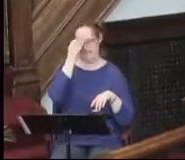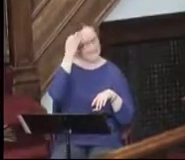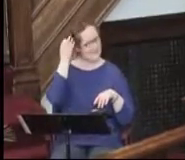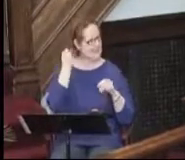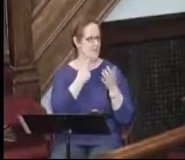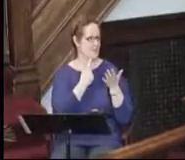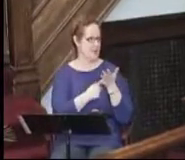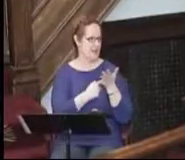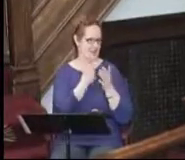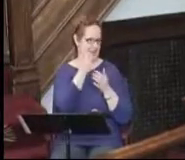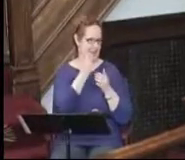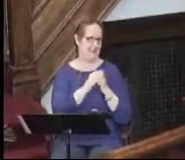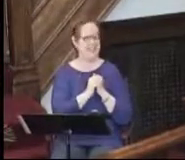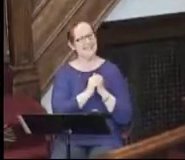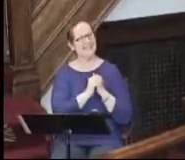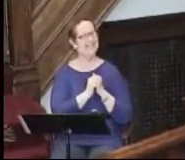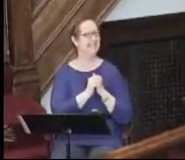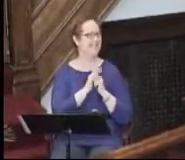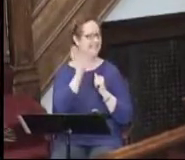talked about it a bit at the edges.